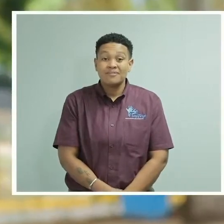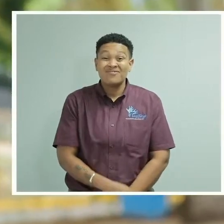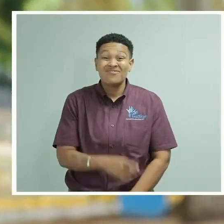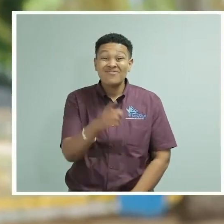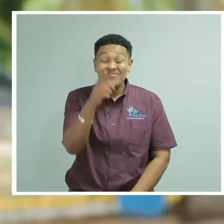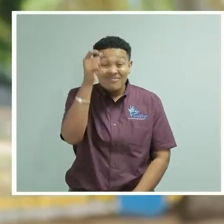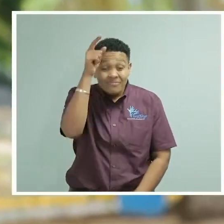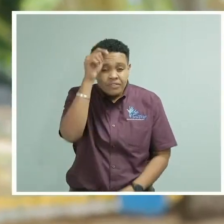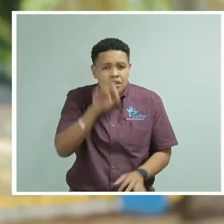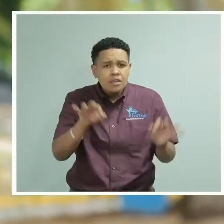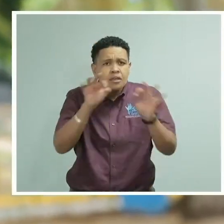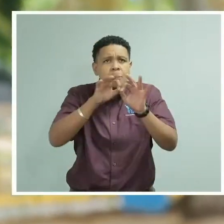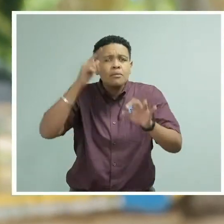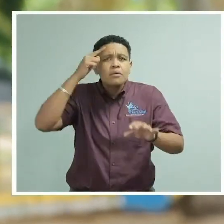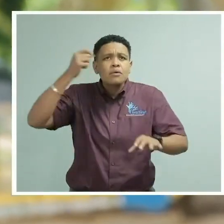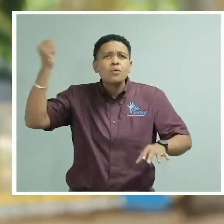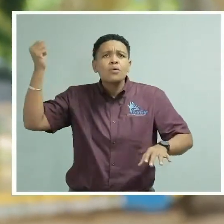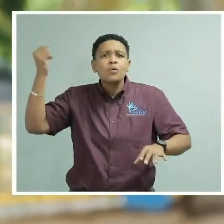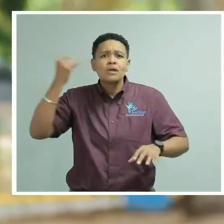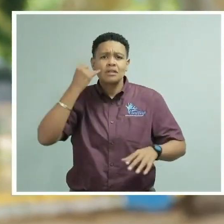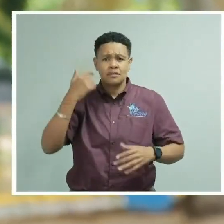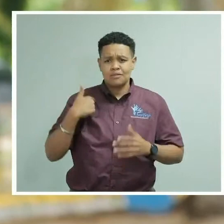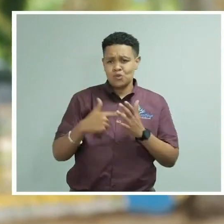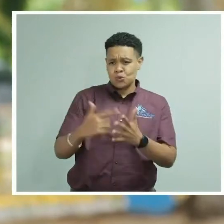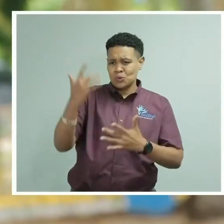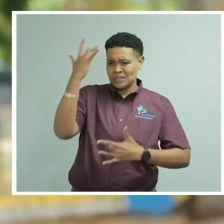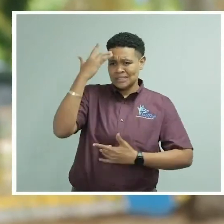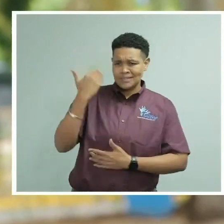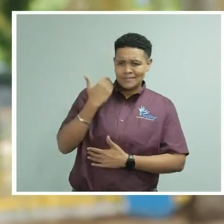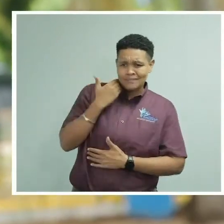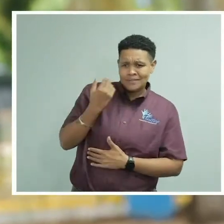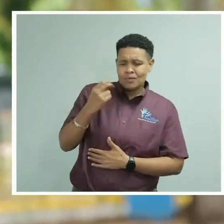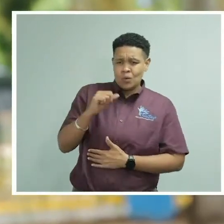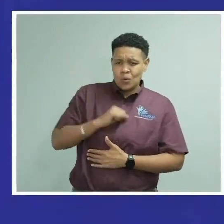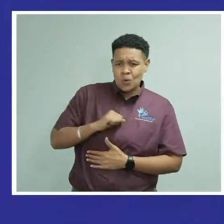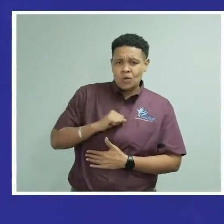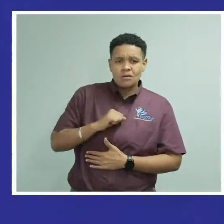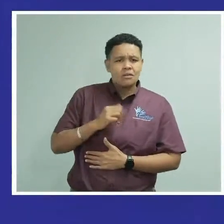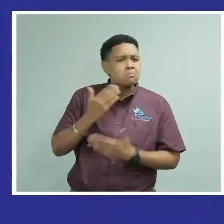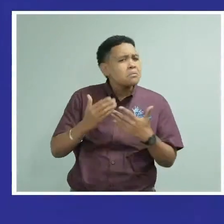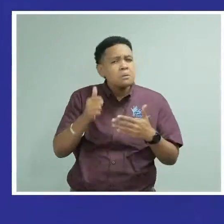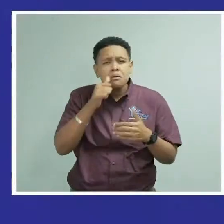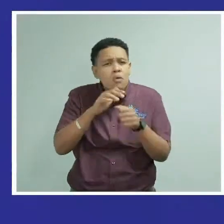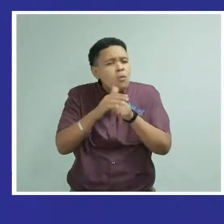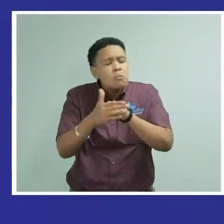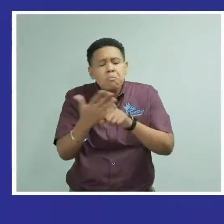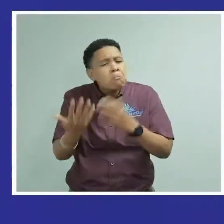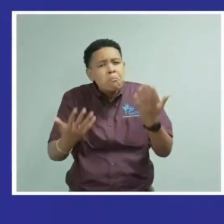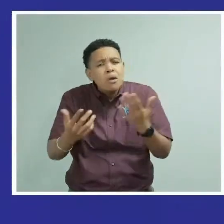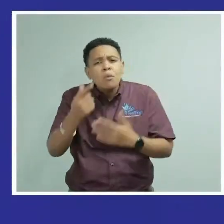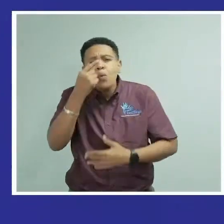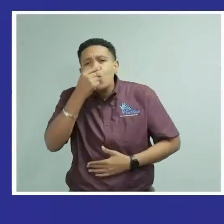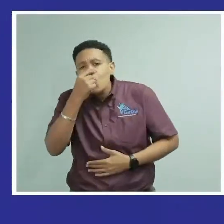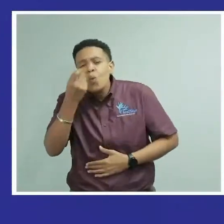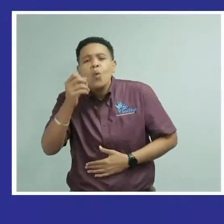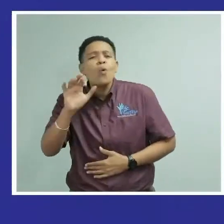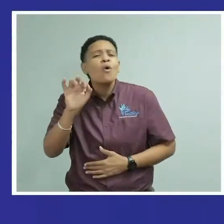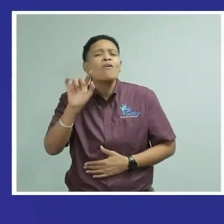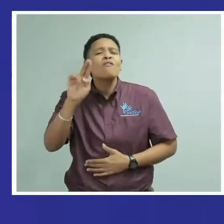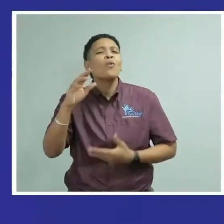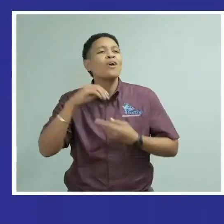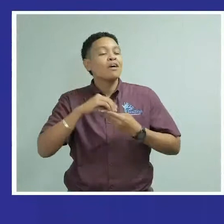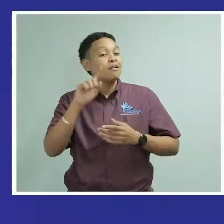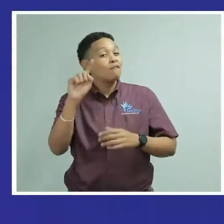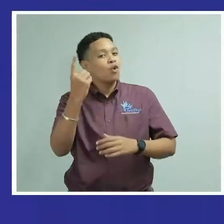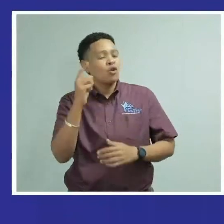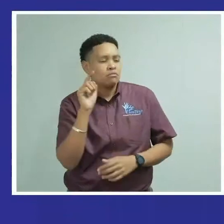It is important to remember that if you have these symptoms, you may not have COVID-19. You might have a cold or the flu, so you